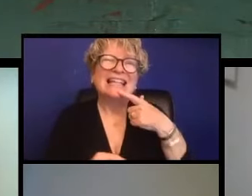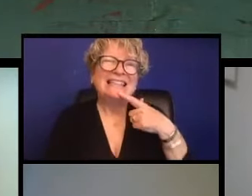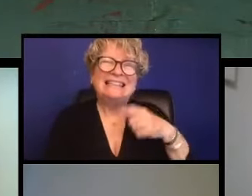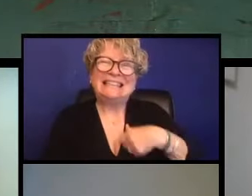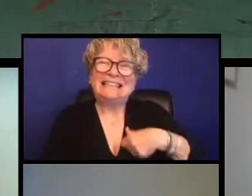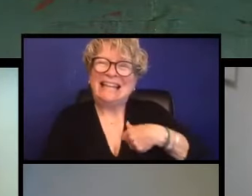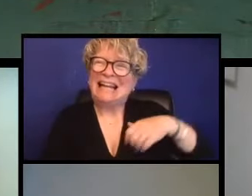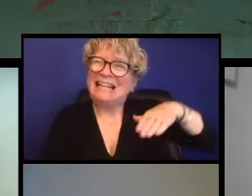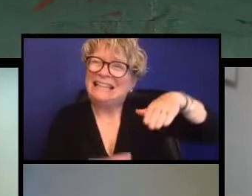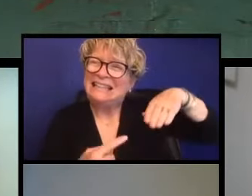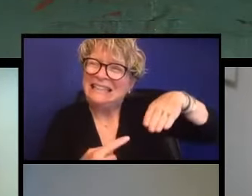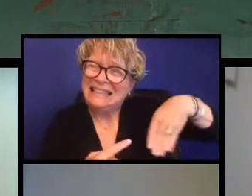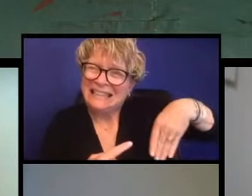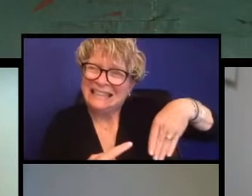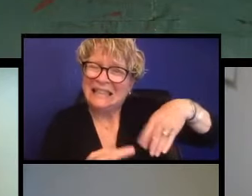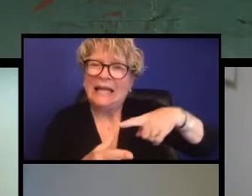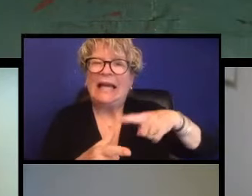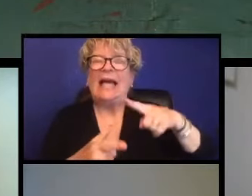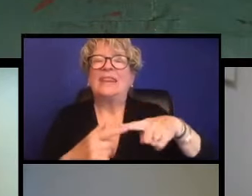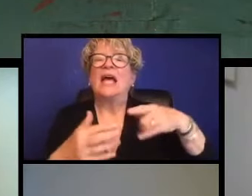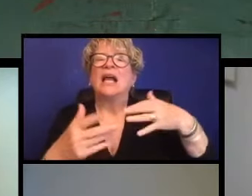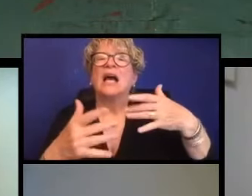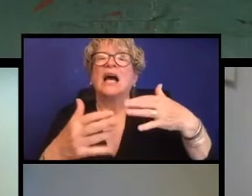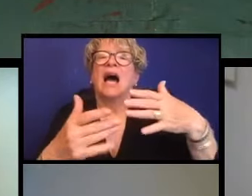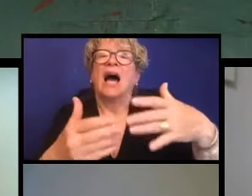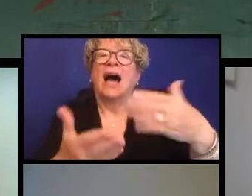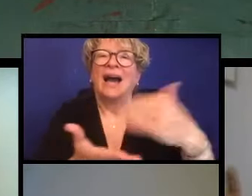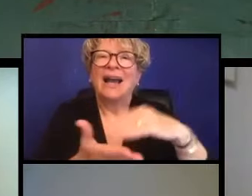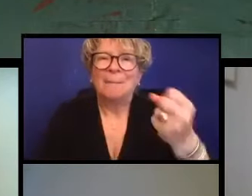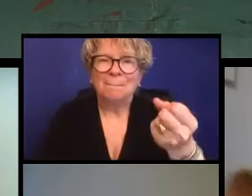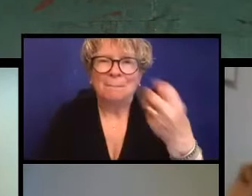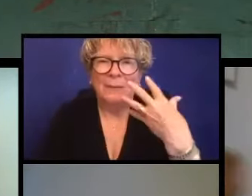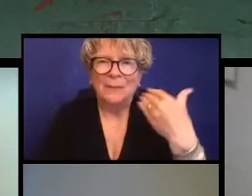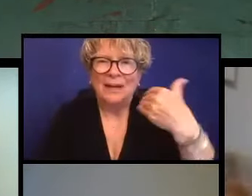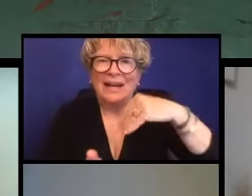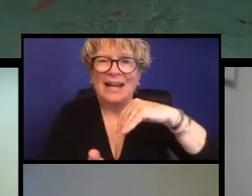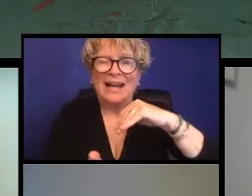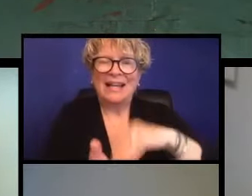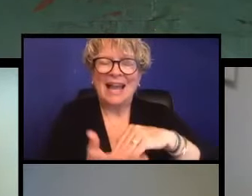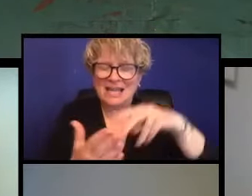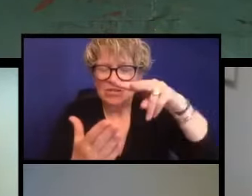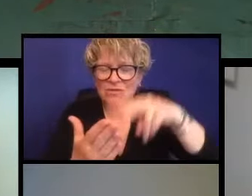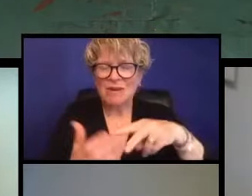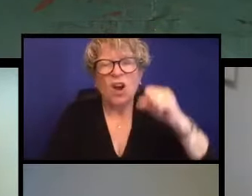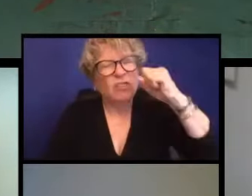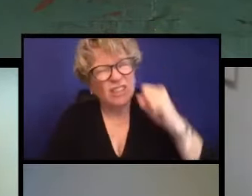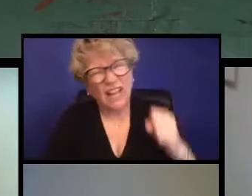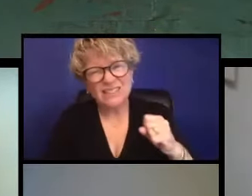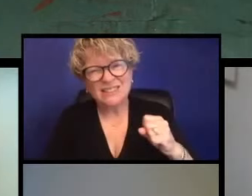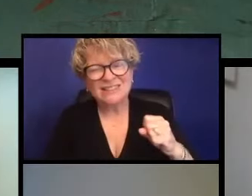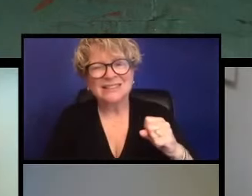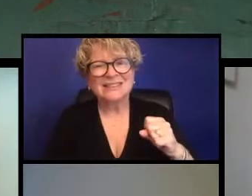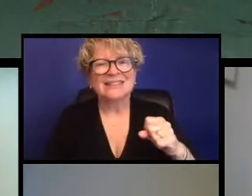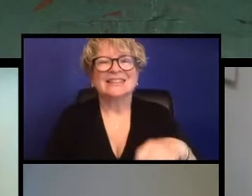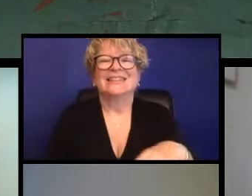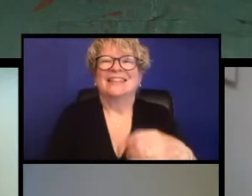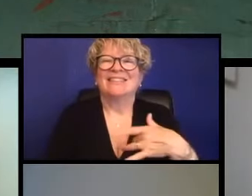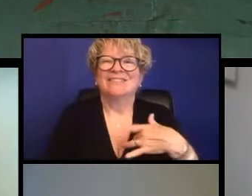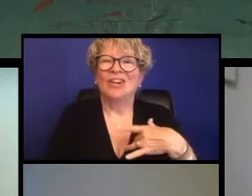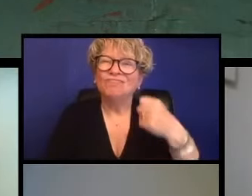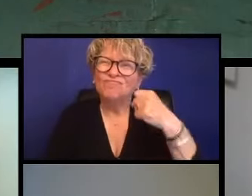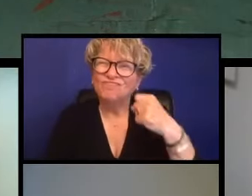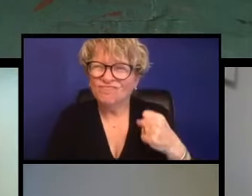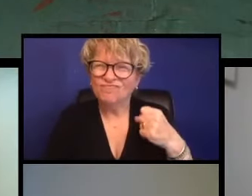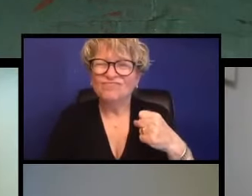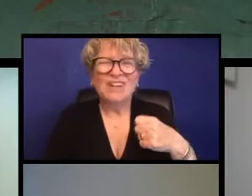yes. And when you see that author's name popping up in other places, you're like, yes. It's like seeing